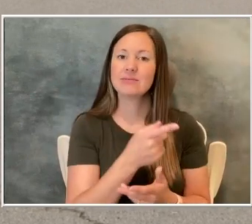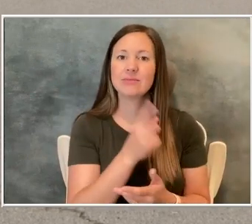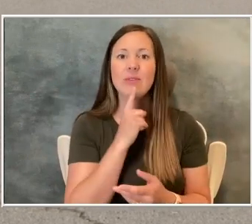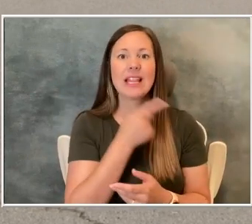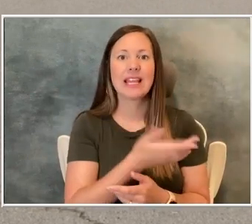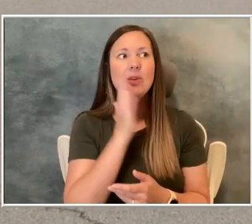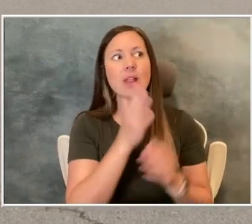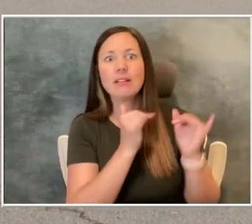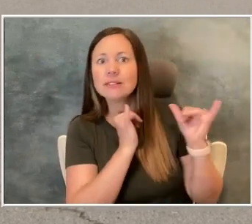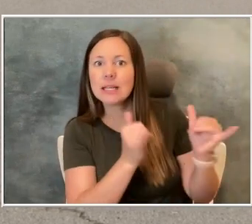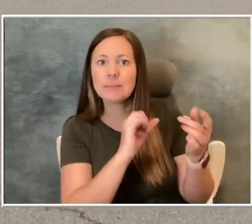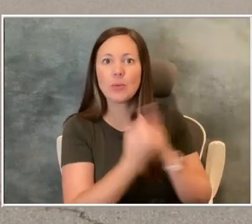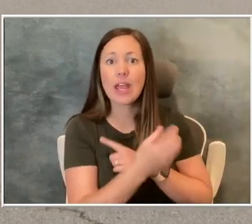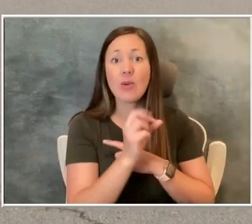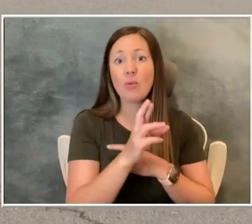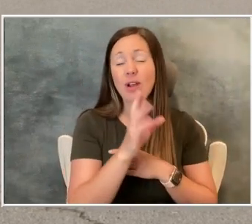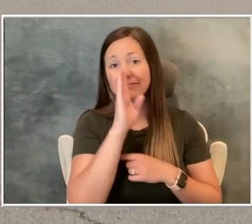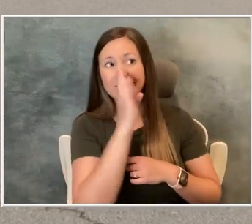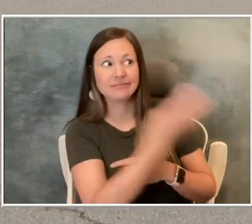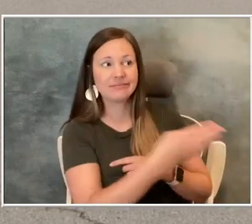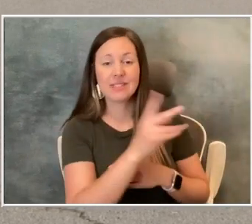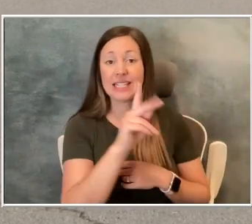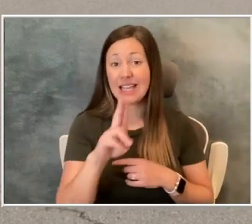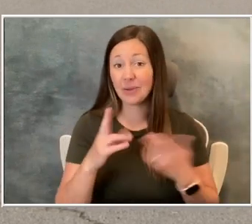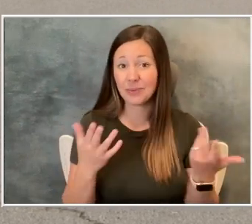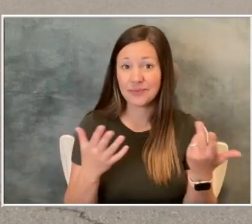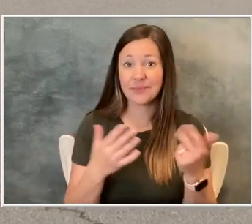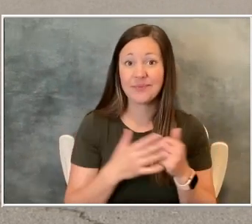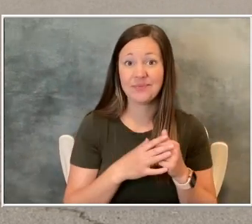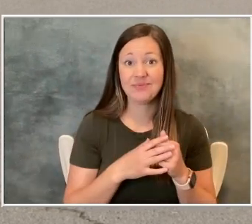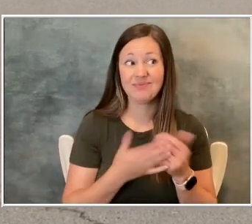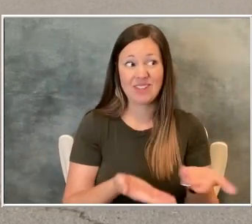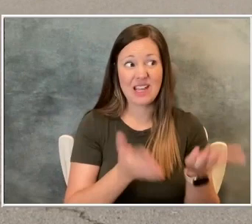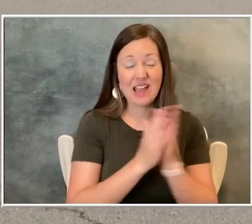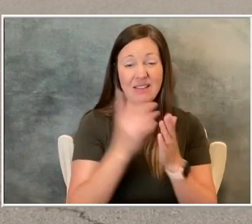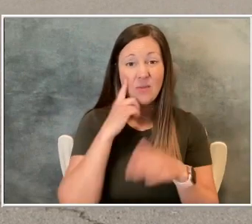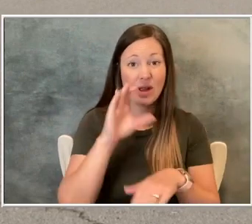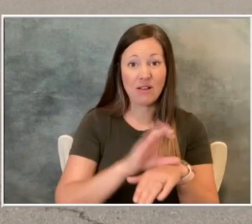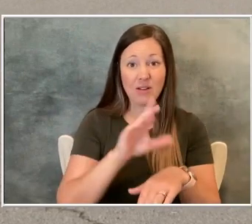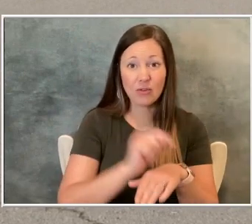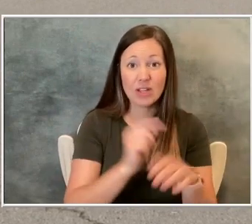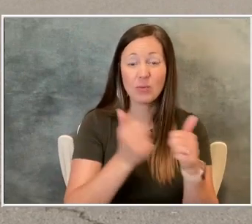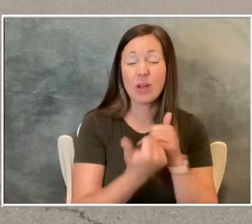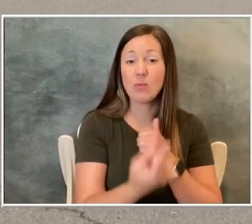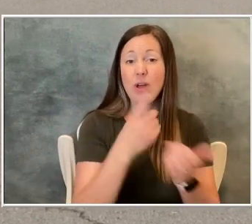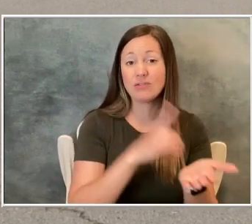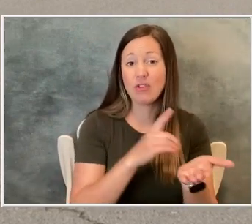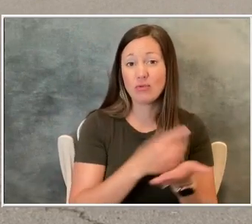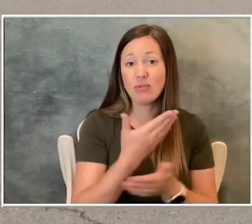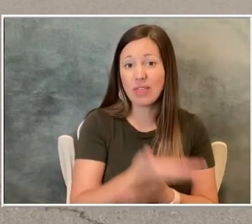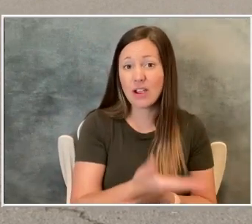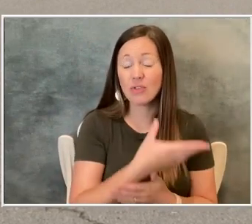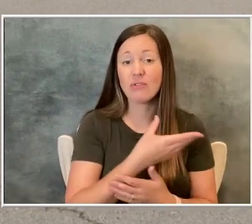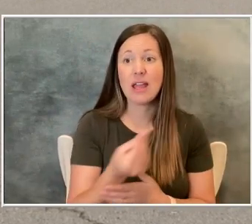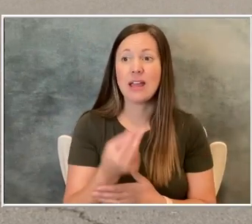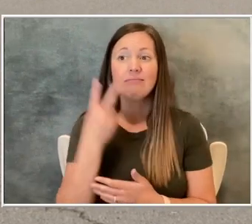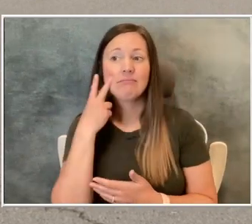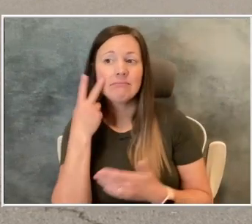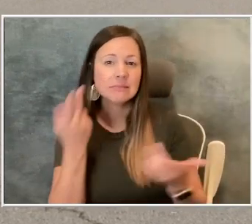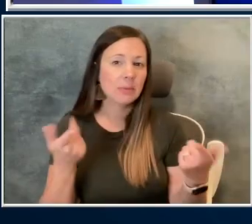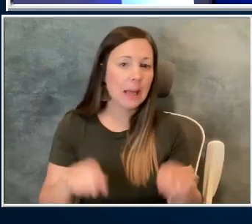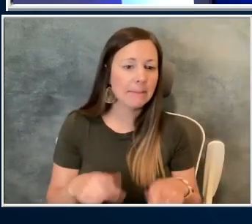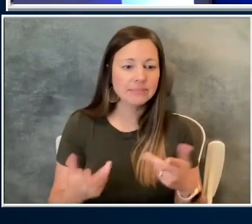or just go straight to KU and get a consultation with one of the doctors there and see what you can